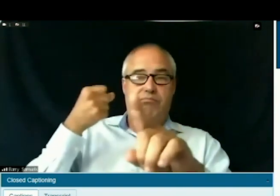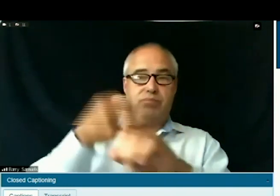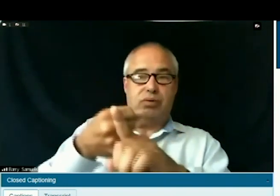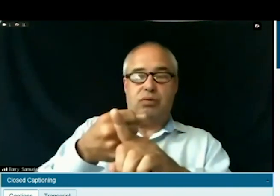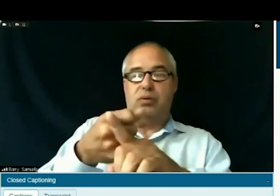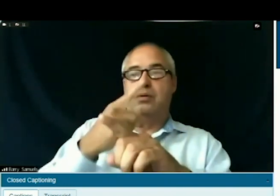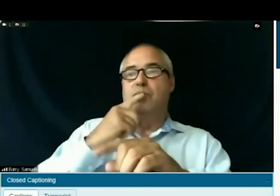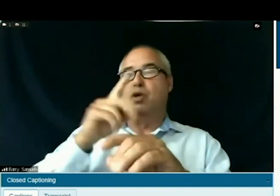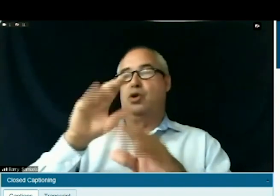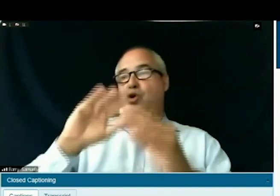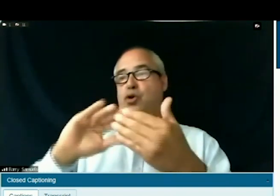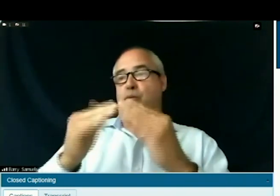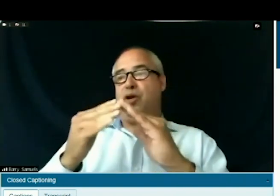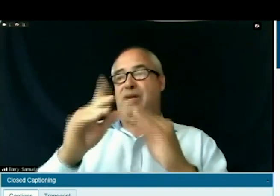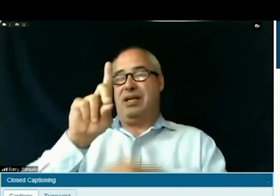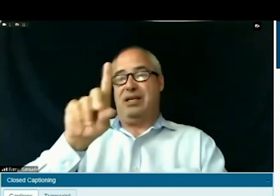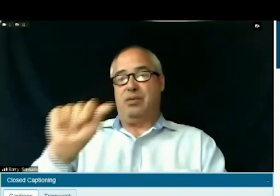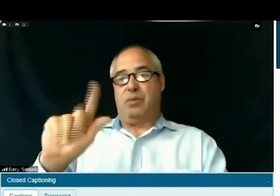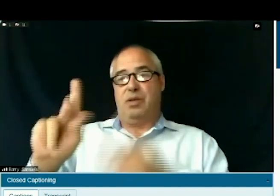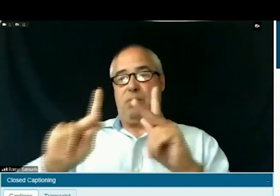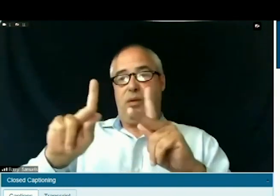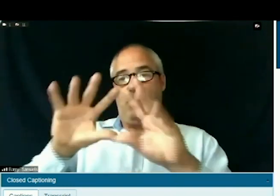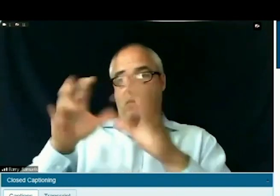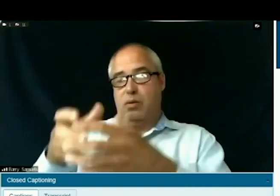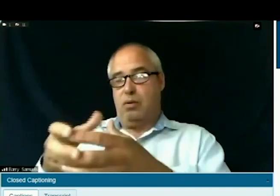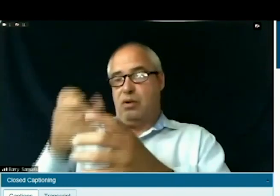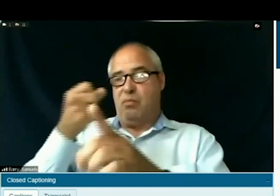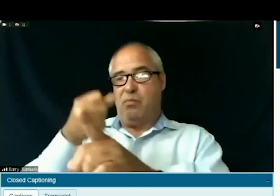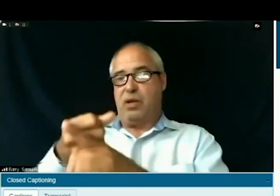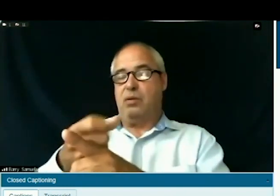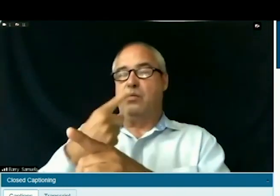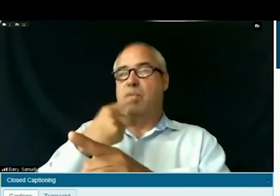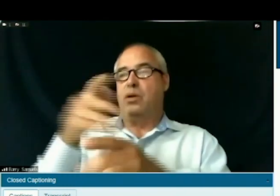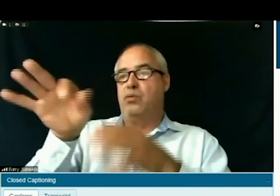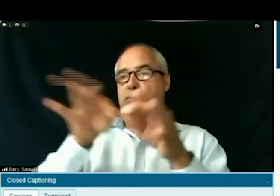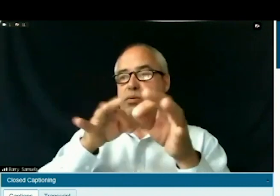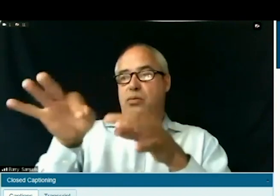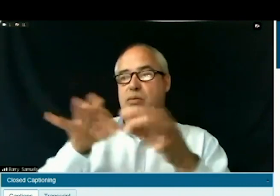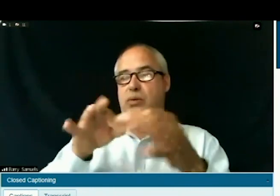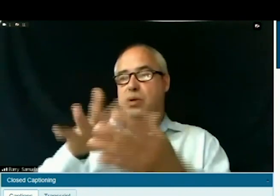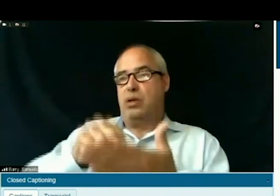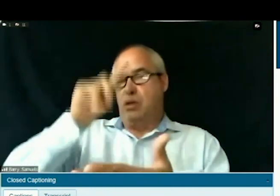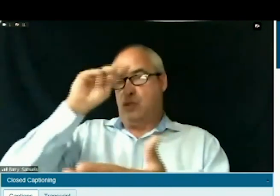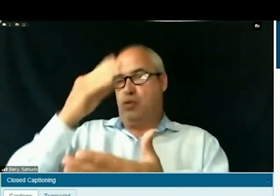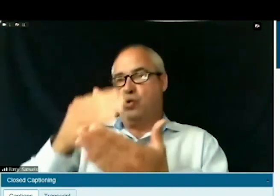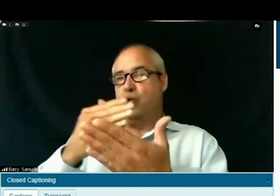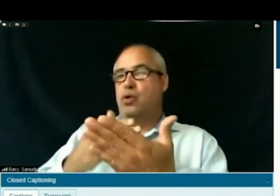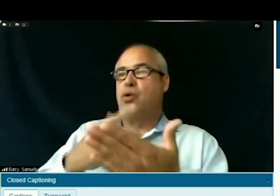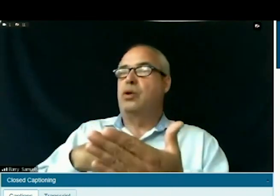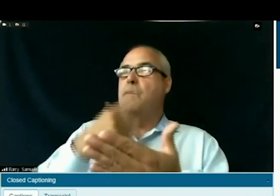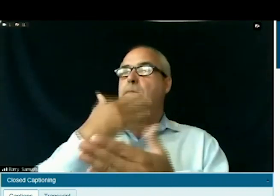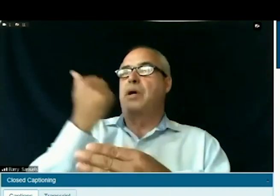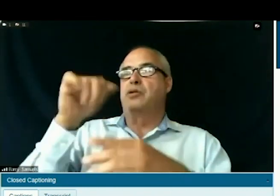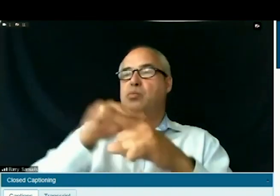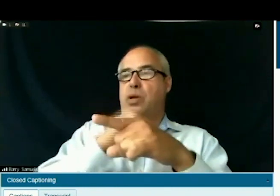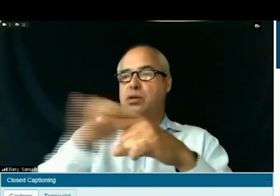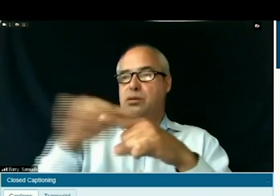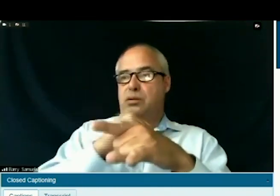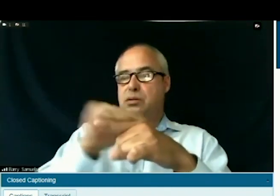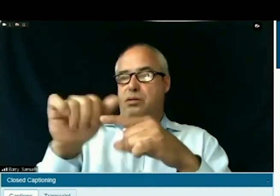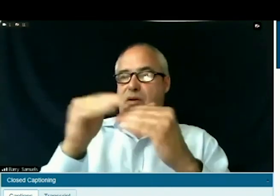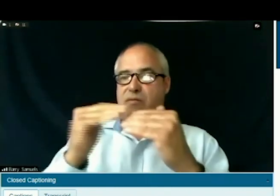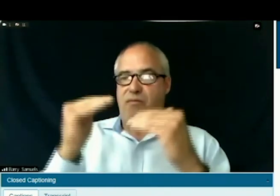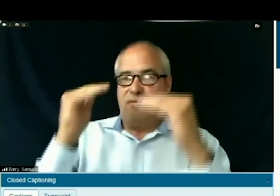community was uniquely impacted. And they will outline some lessons learned and best practices that can advance health